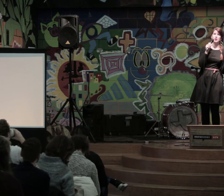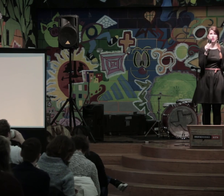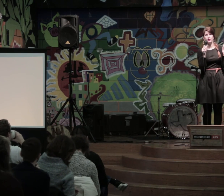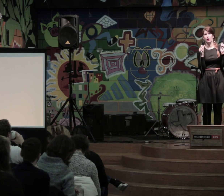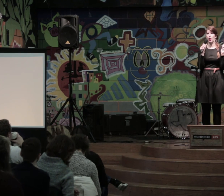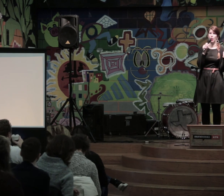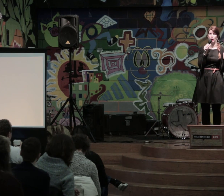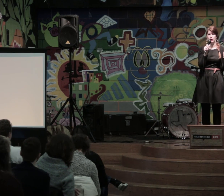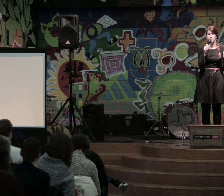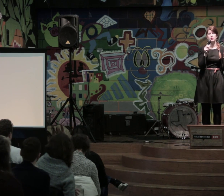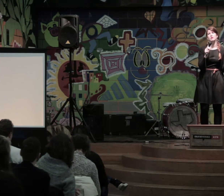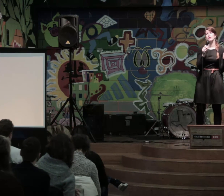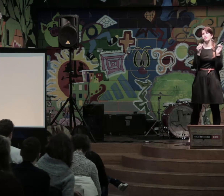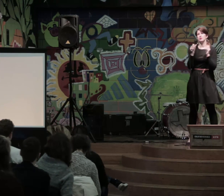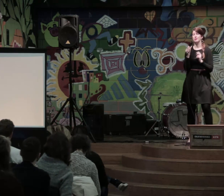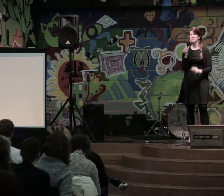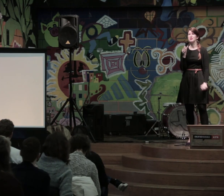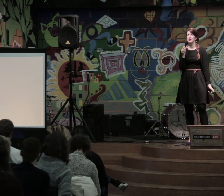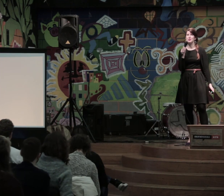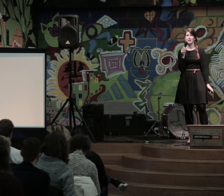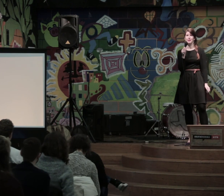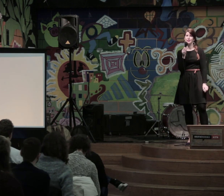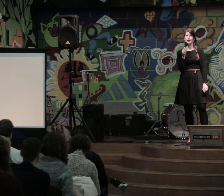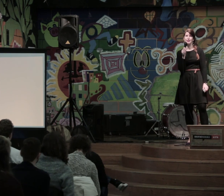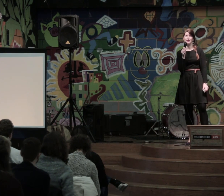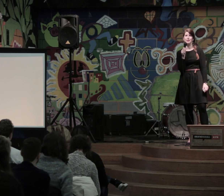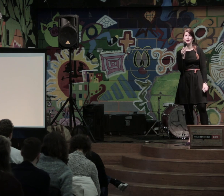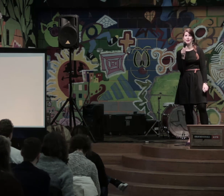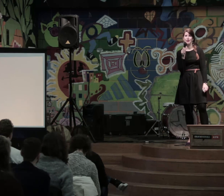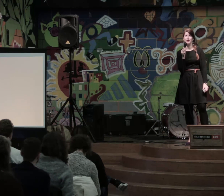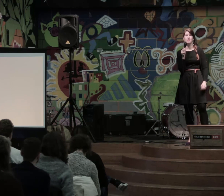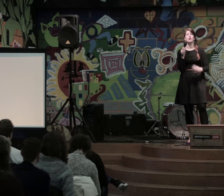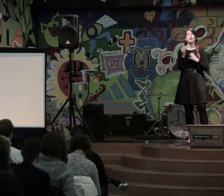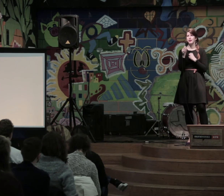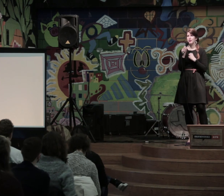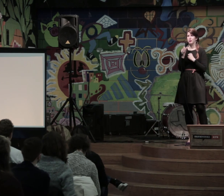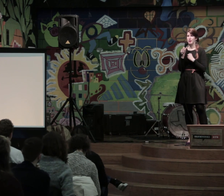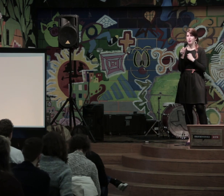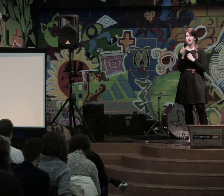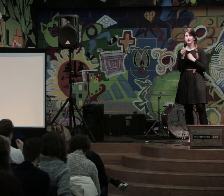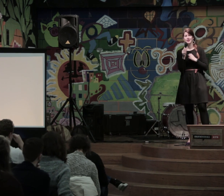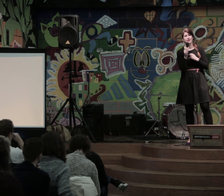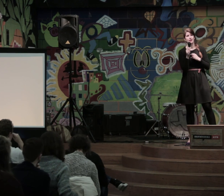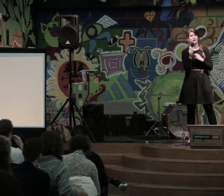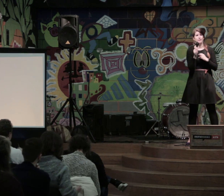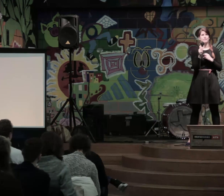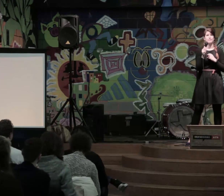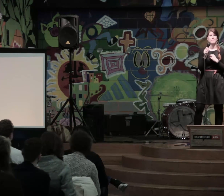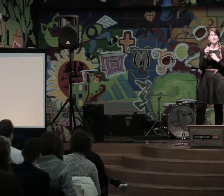animated. Oh my gosh, I love it. Then there was all these people, she's so distracting. I really can't stand looking at that. And that kind of hurt my heart.